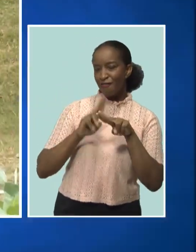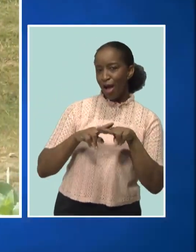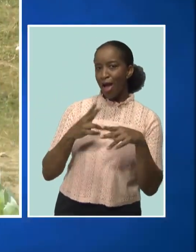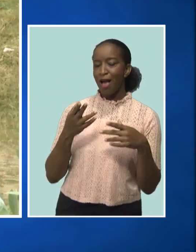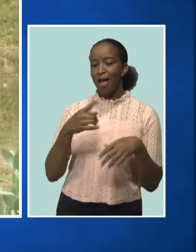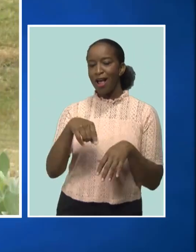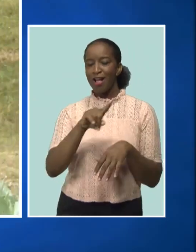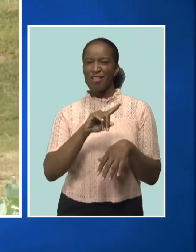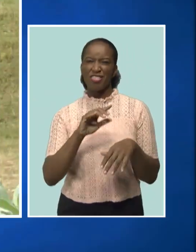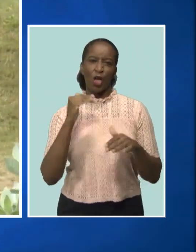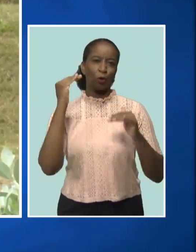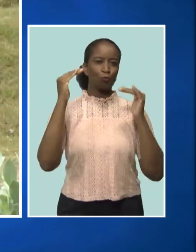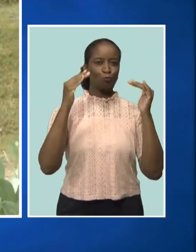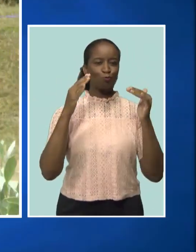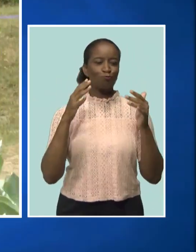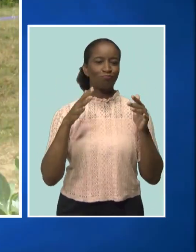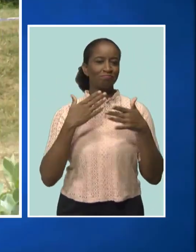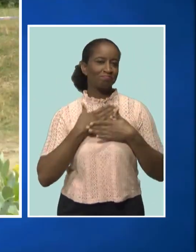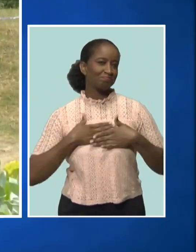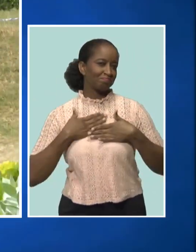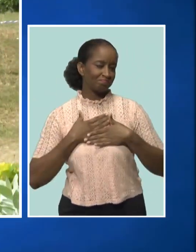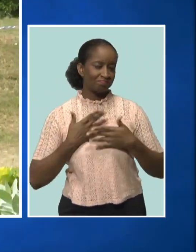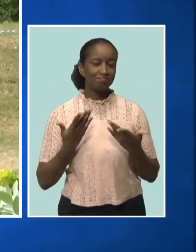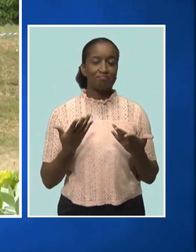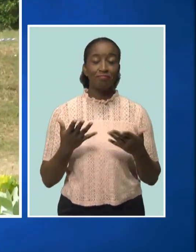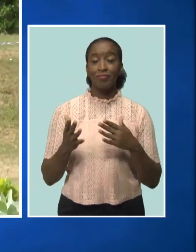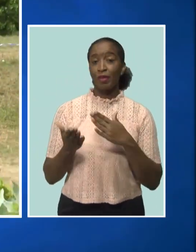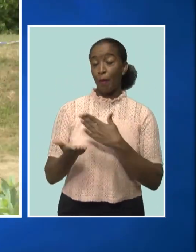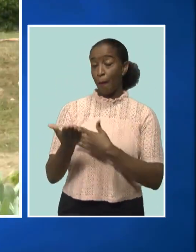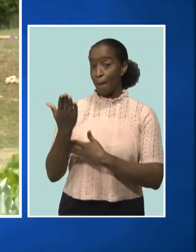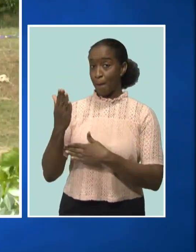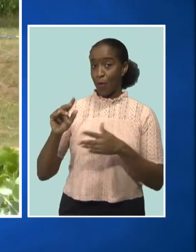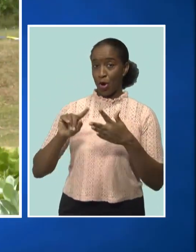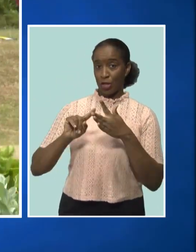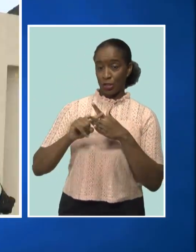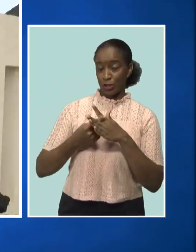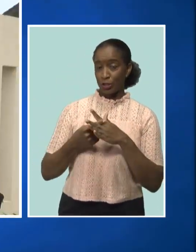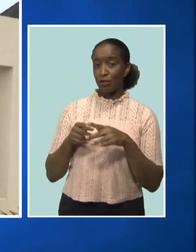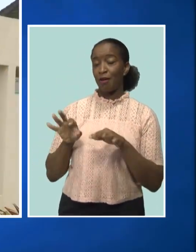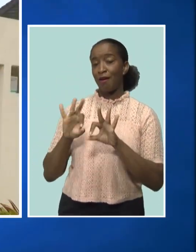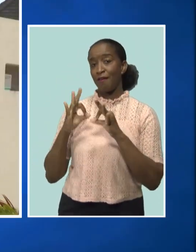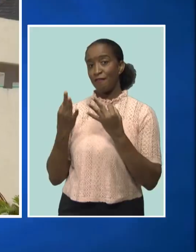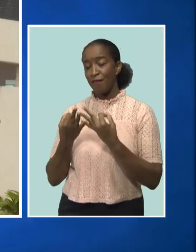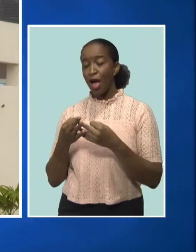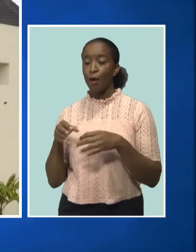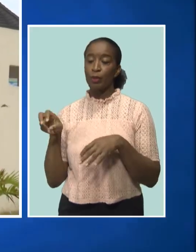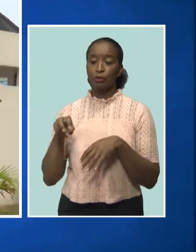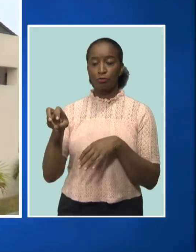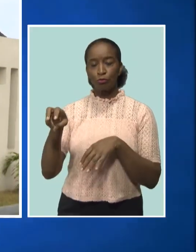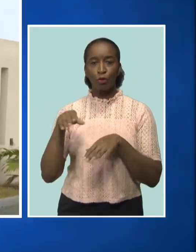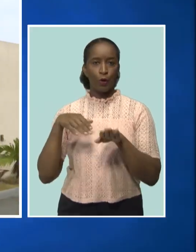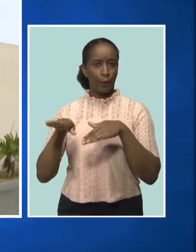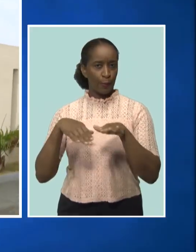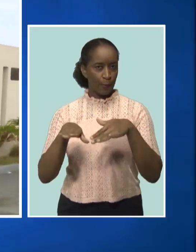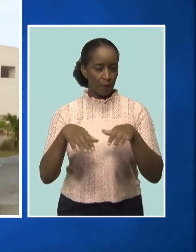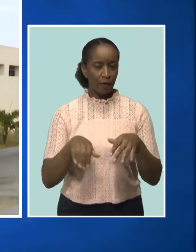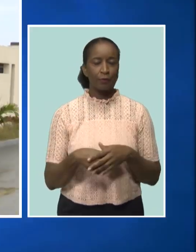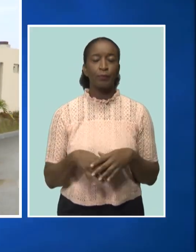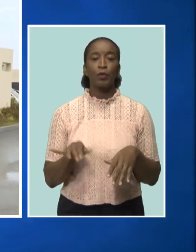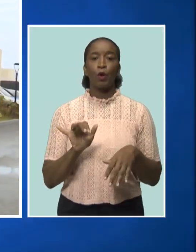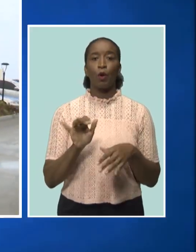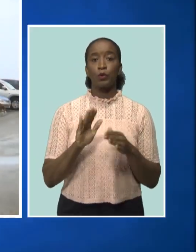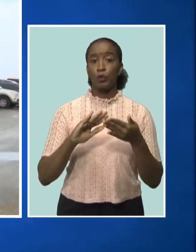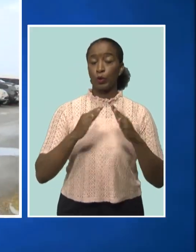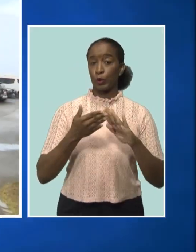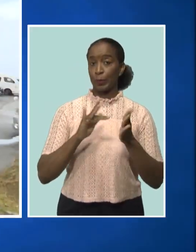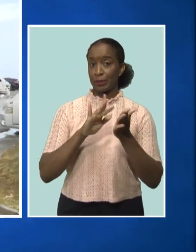there was a family ride and walk moving off from the Granley Adams Memorial School. The Hillcrest Community Centre was also the venue for a